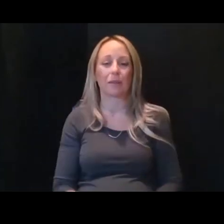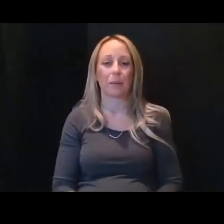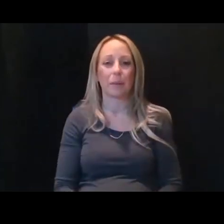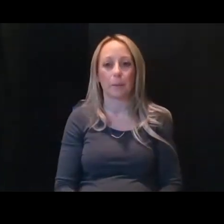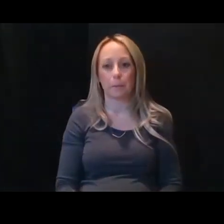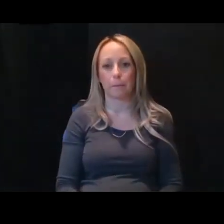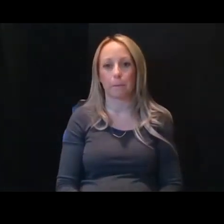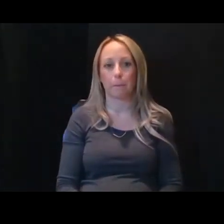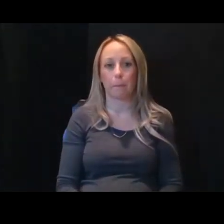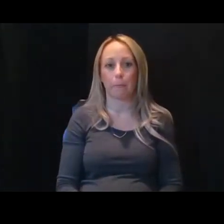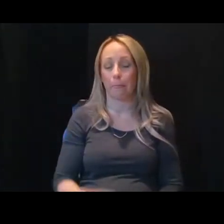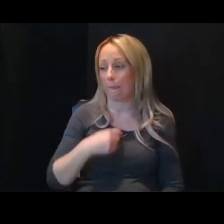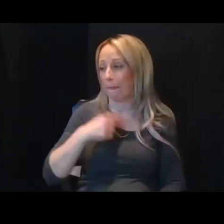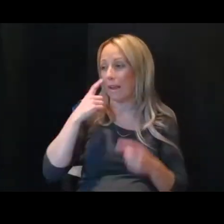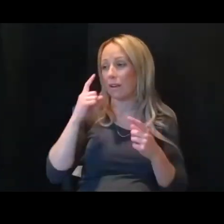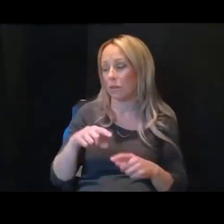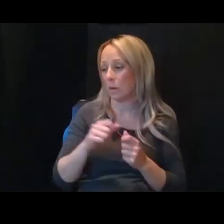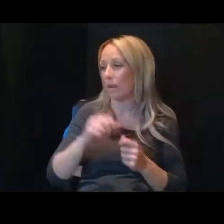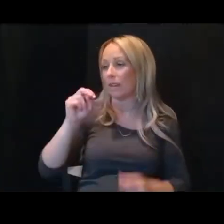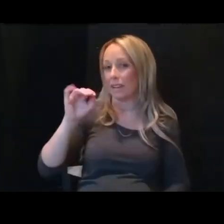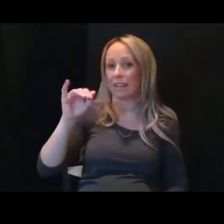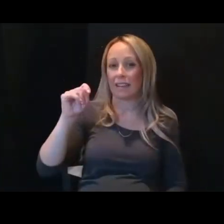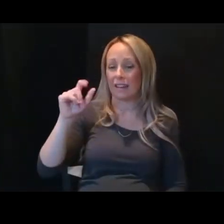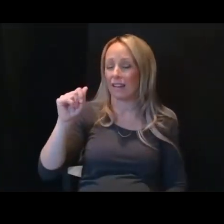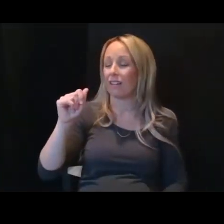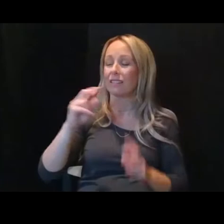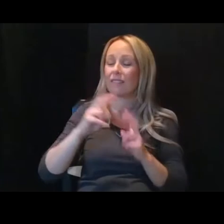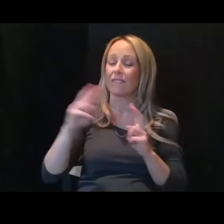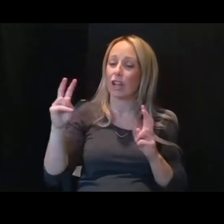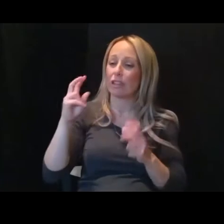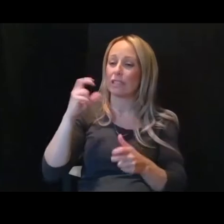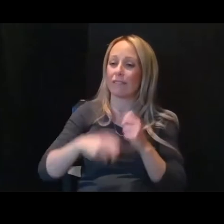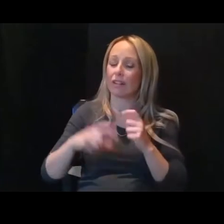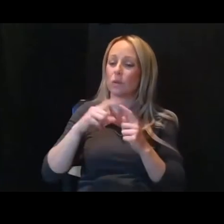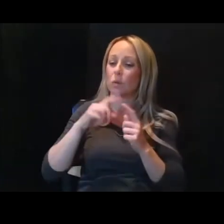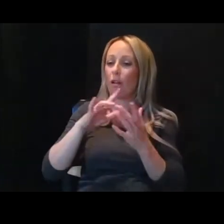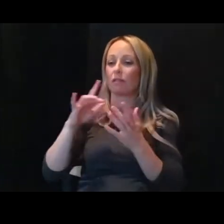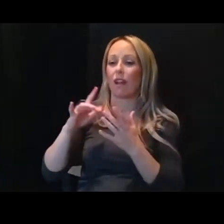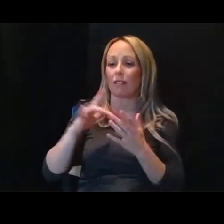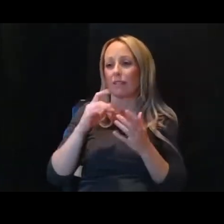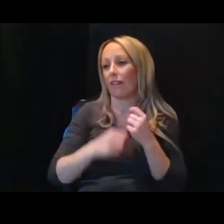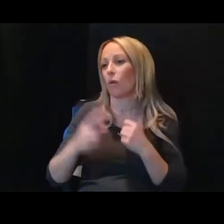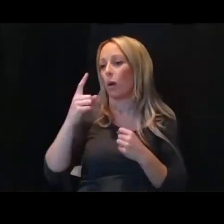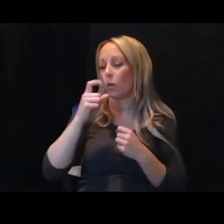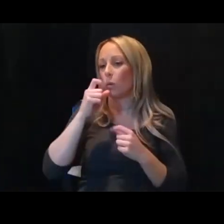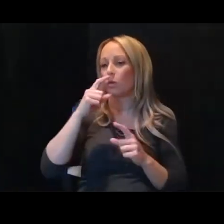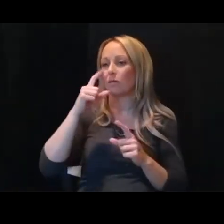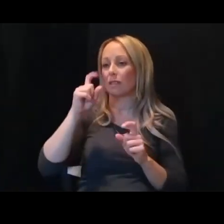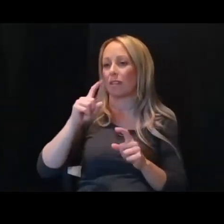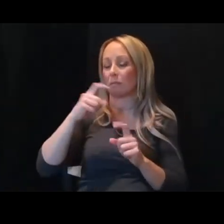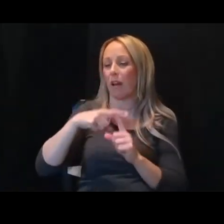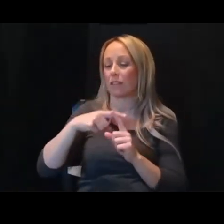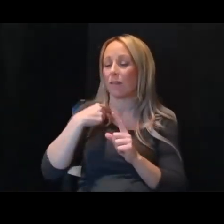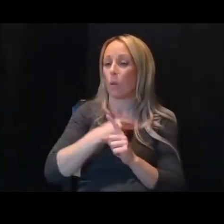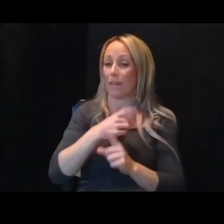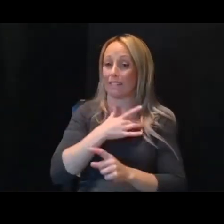I'm going to agree with Nita that it's been very difficult to get a hold of everybody. We called them 3 times,